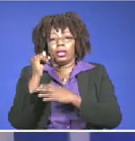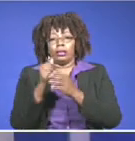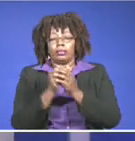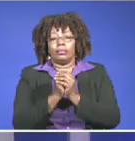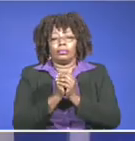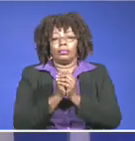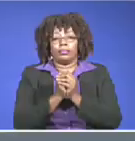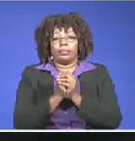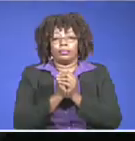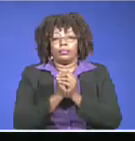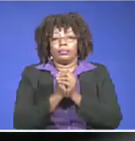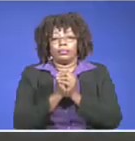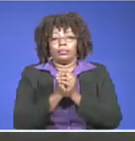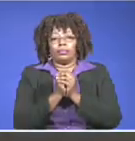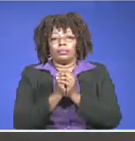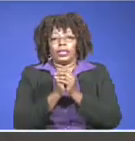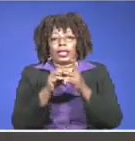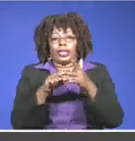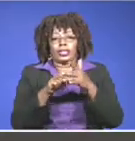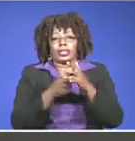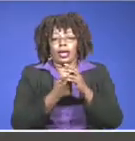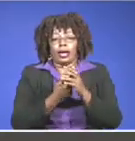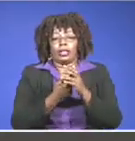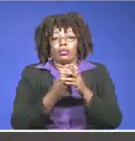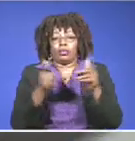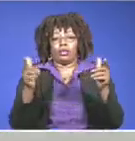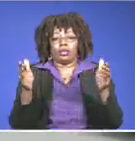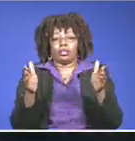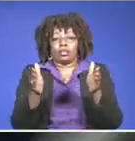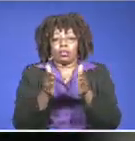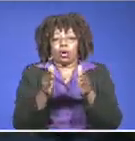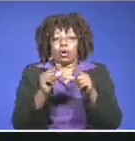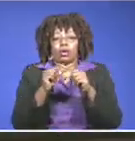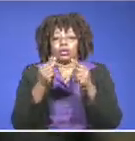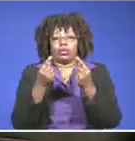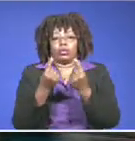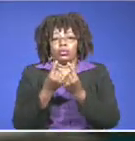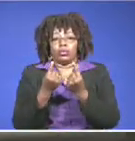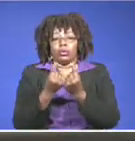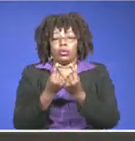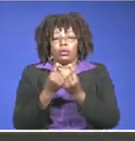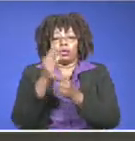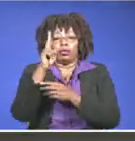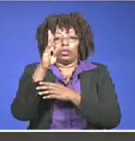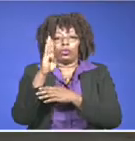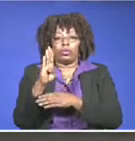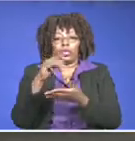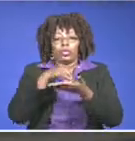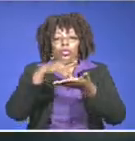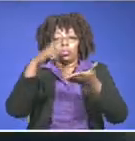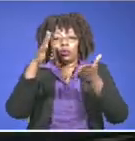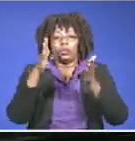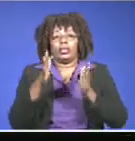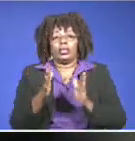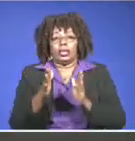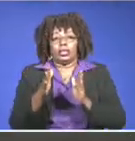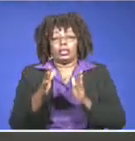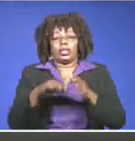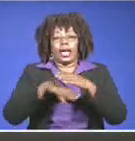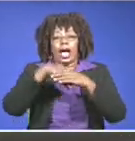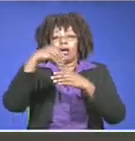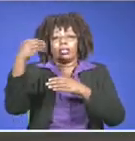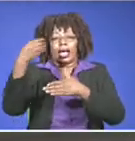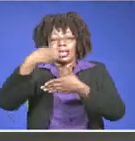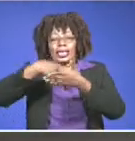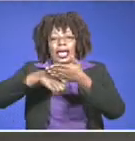action. It started off as a small protest with a handful of University of the Bahamas students stationed just outside